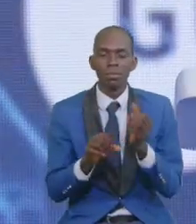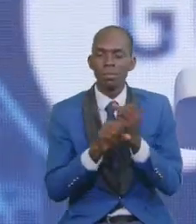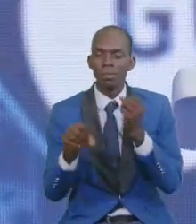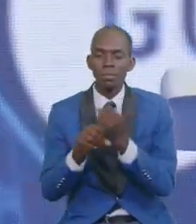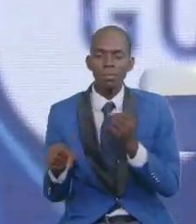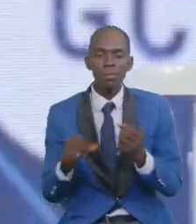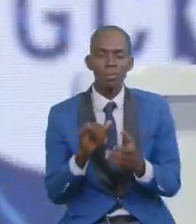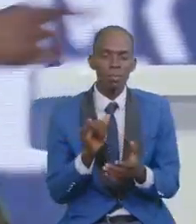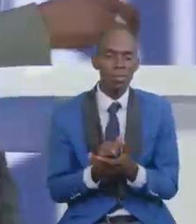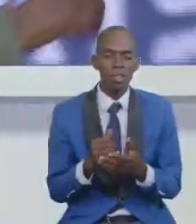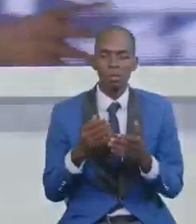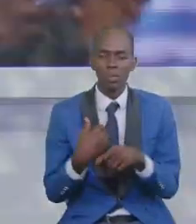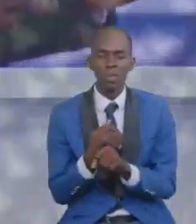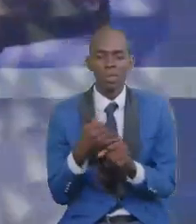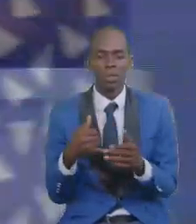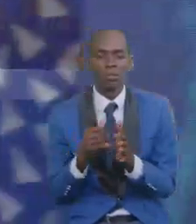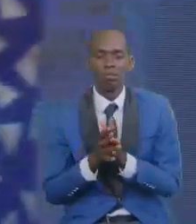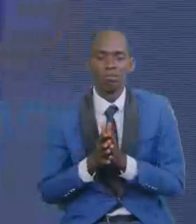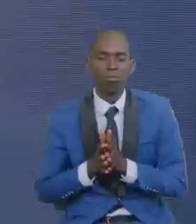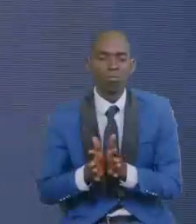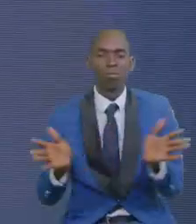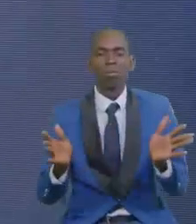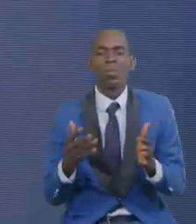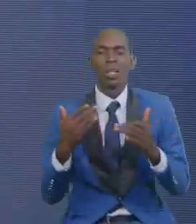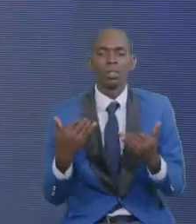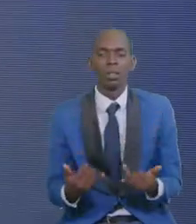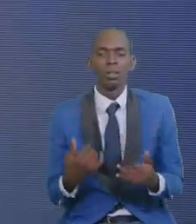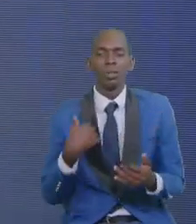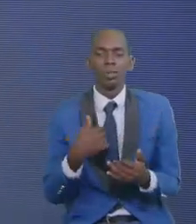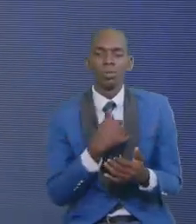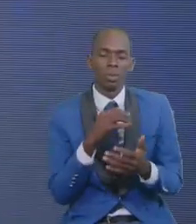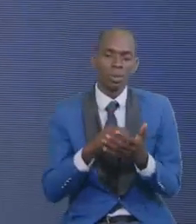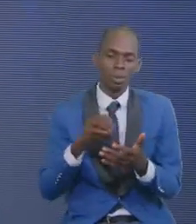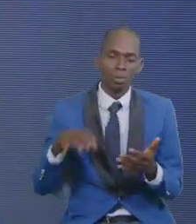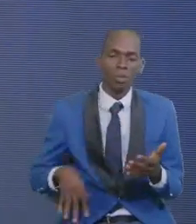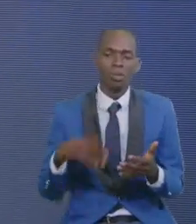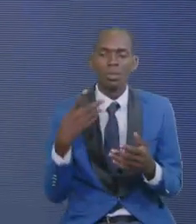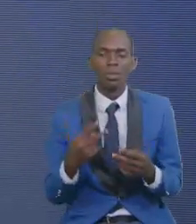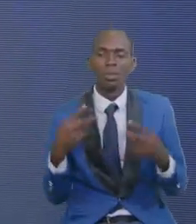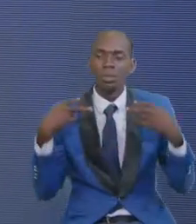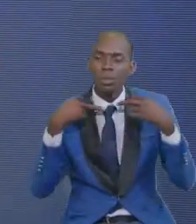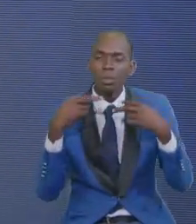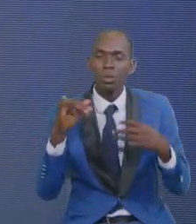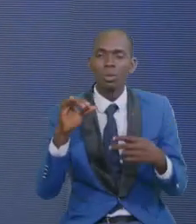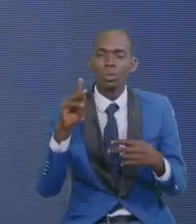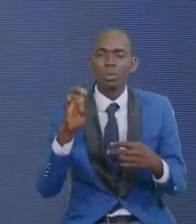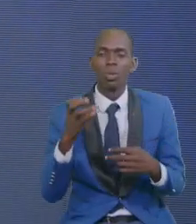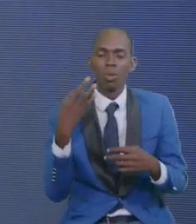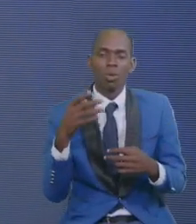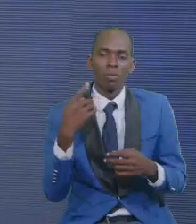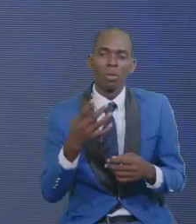public. And so we remove the yoke of the former master.